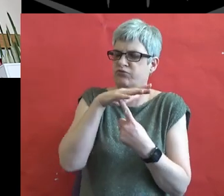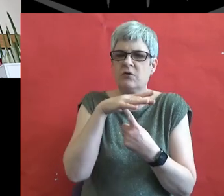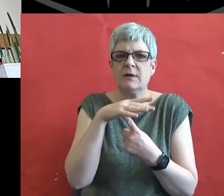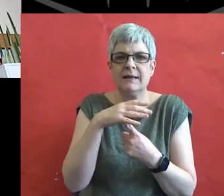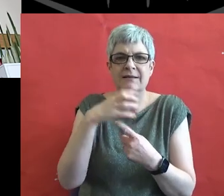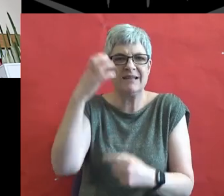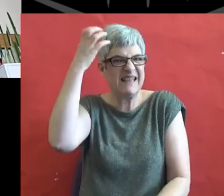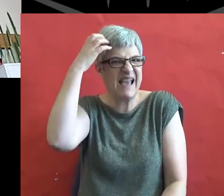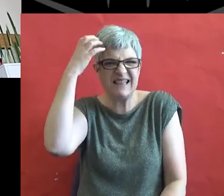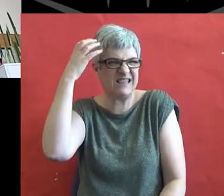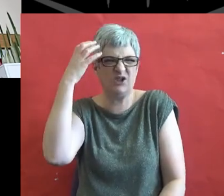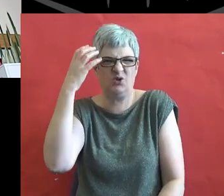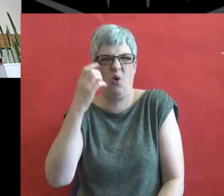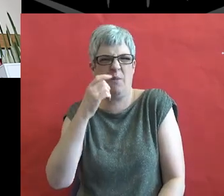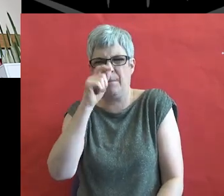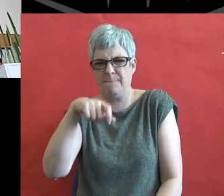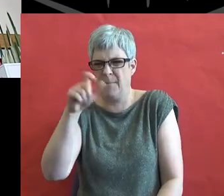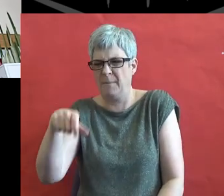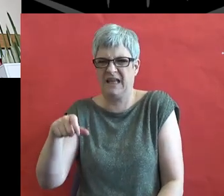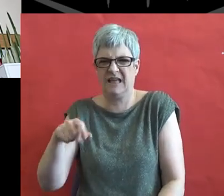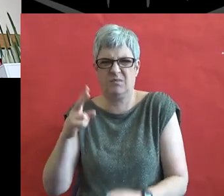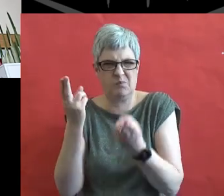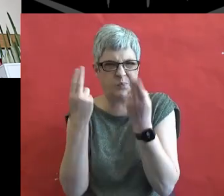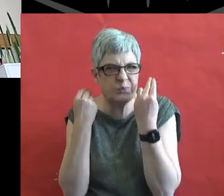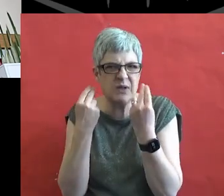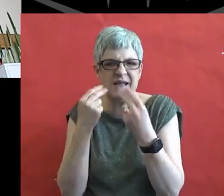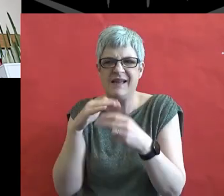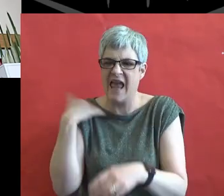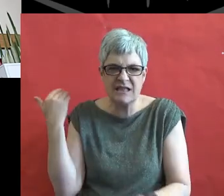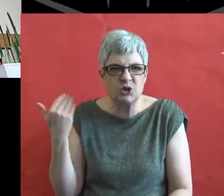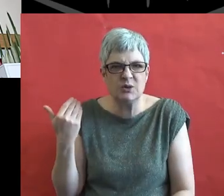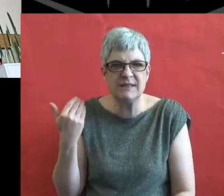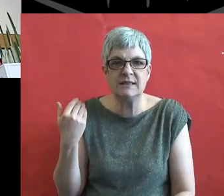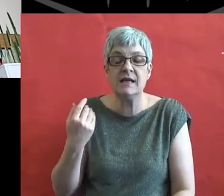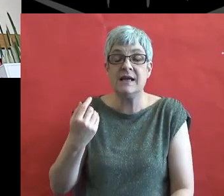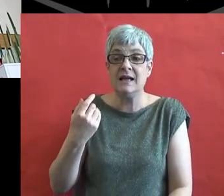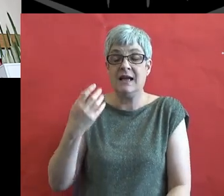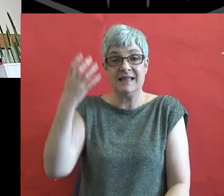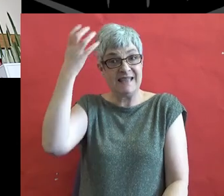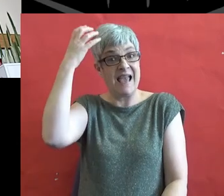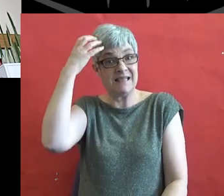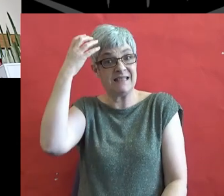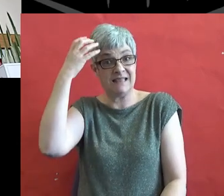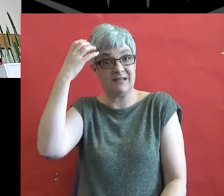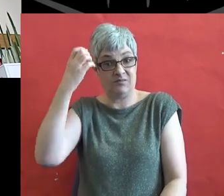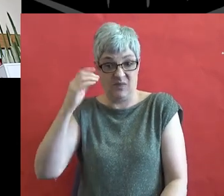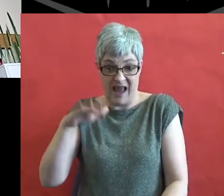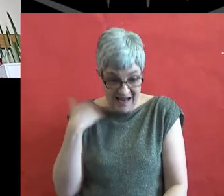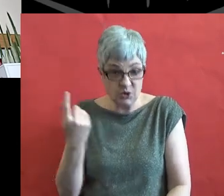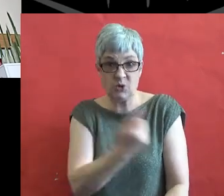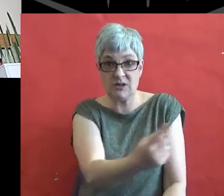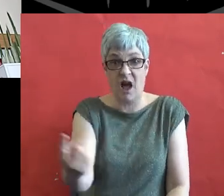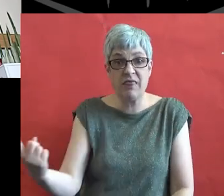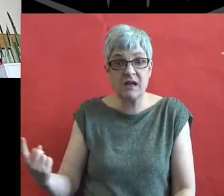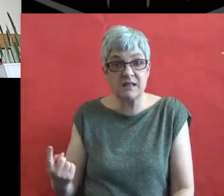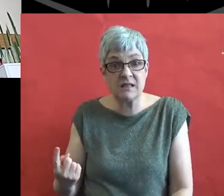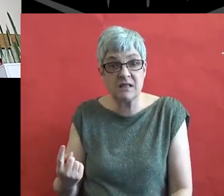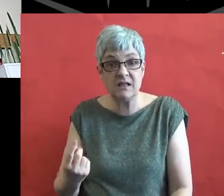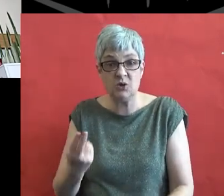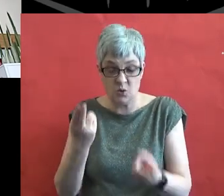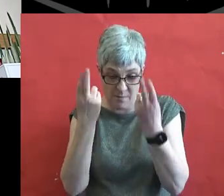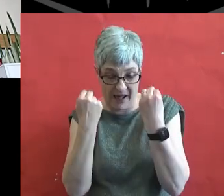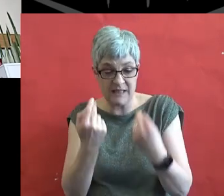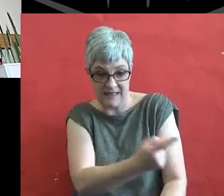weren't people who were publicly humiliated and executed. People were people who did the executing, who did the humiliating of others.